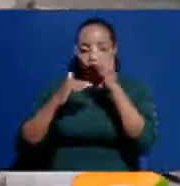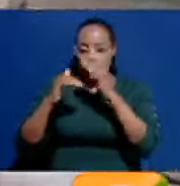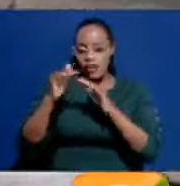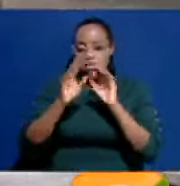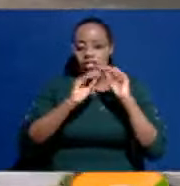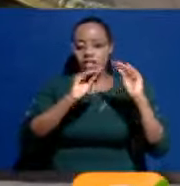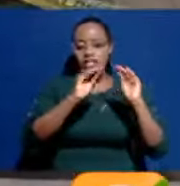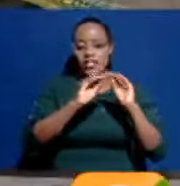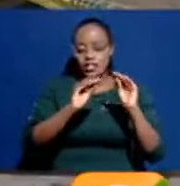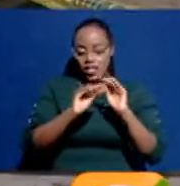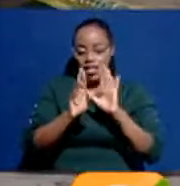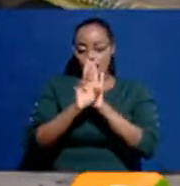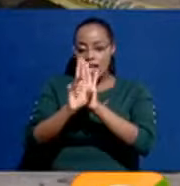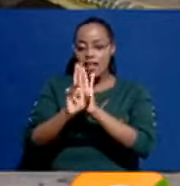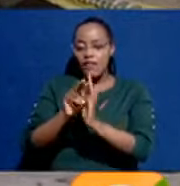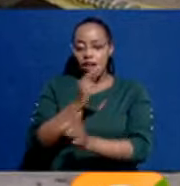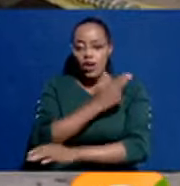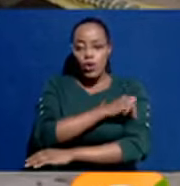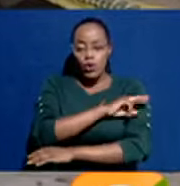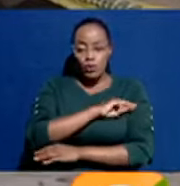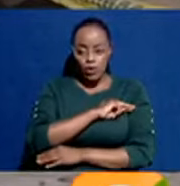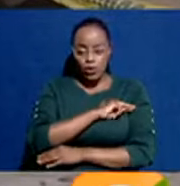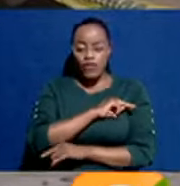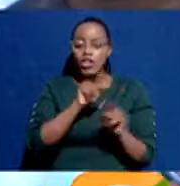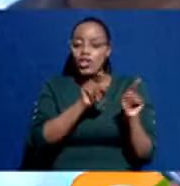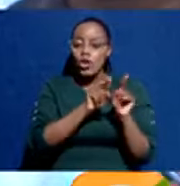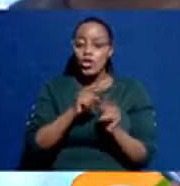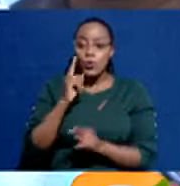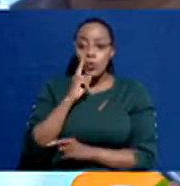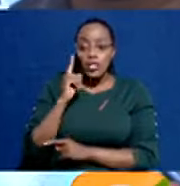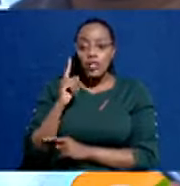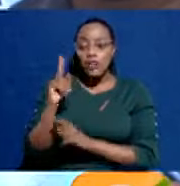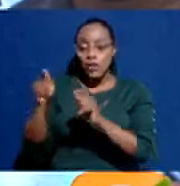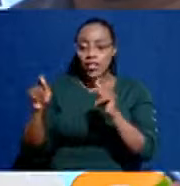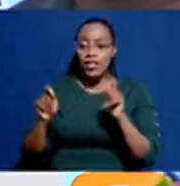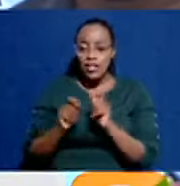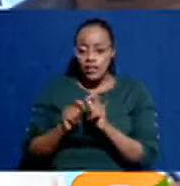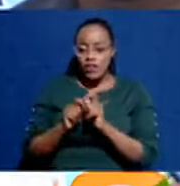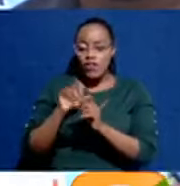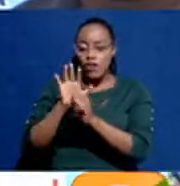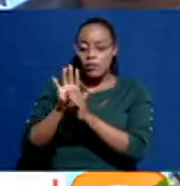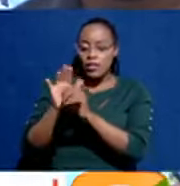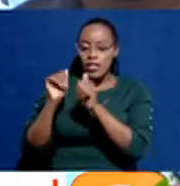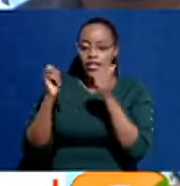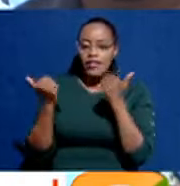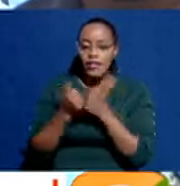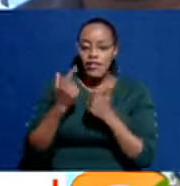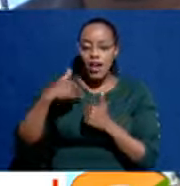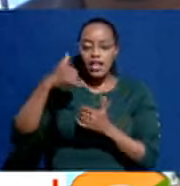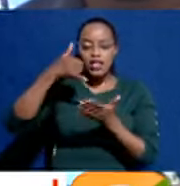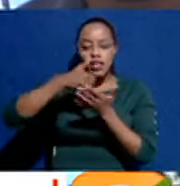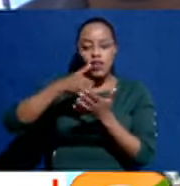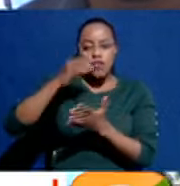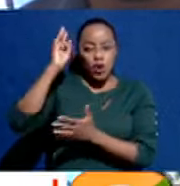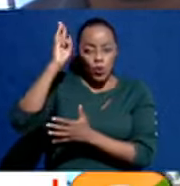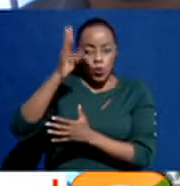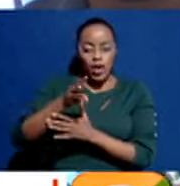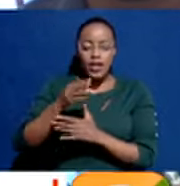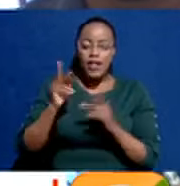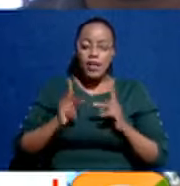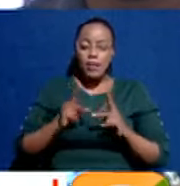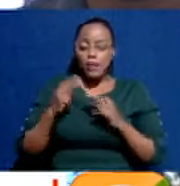and Referral Hospital. As you can see, we are a team of multi-agency, and also we are going to involve the physical planner